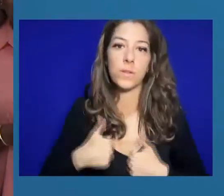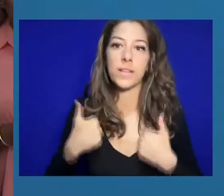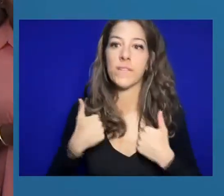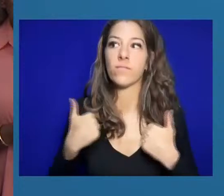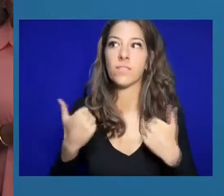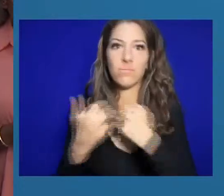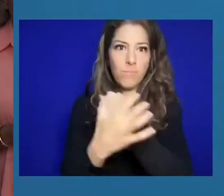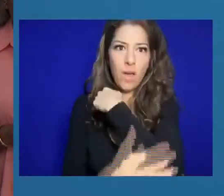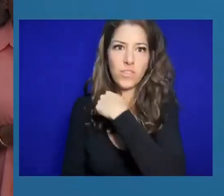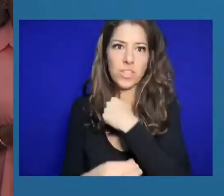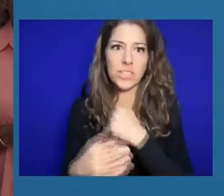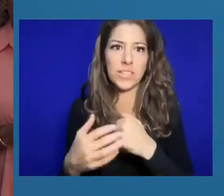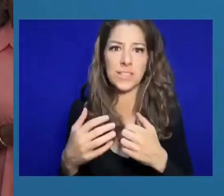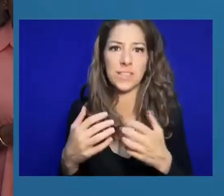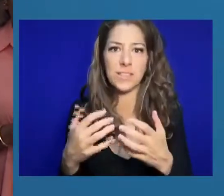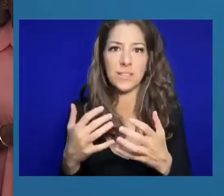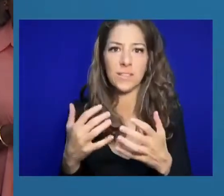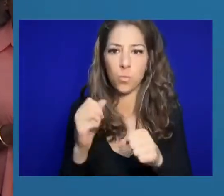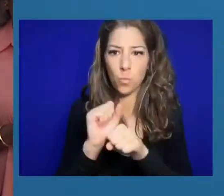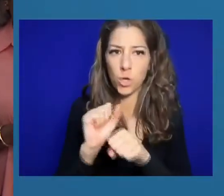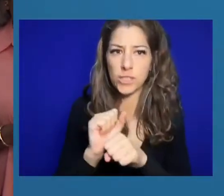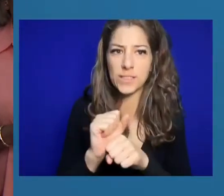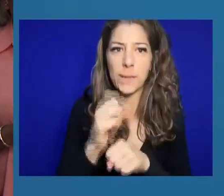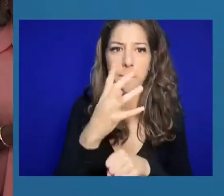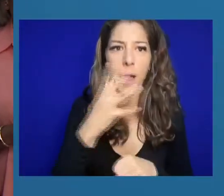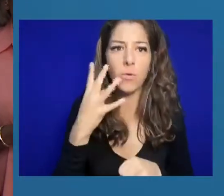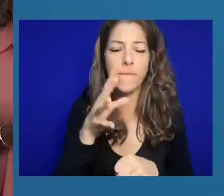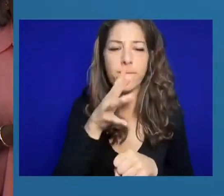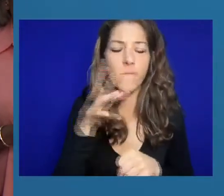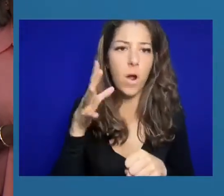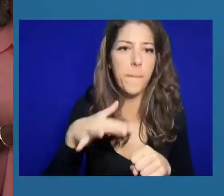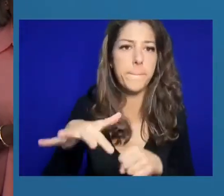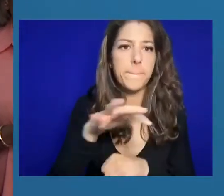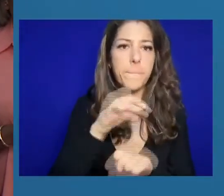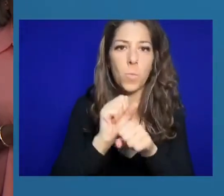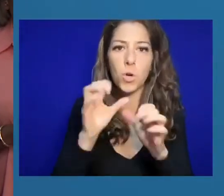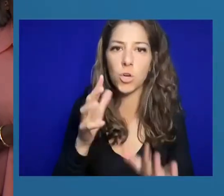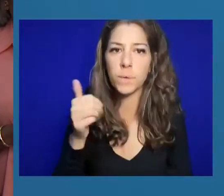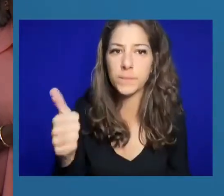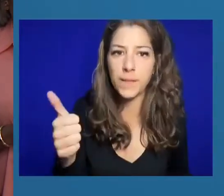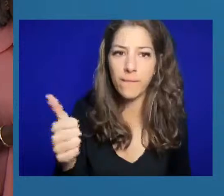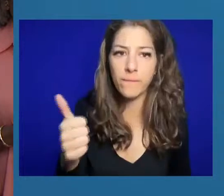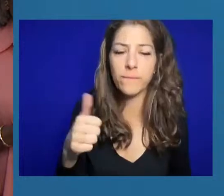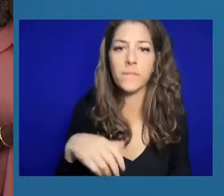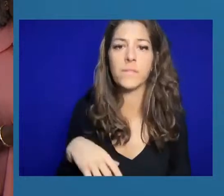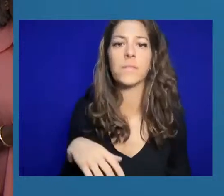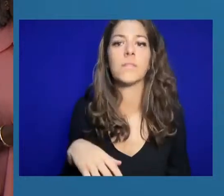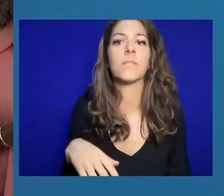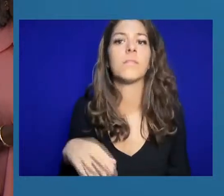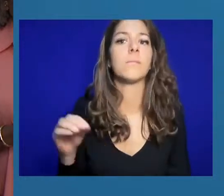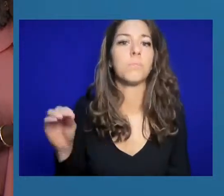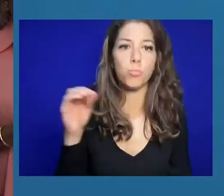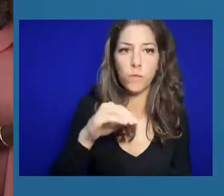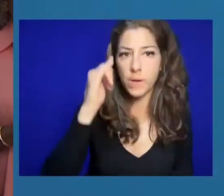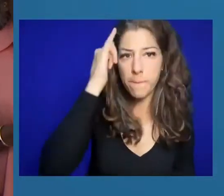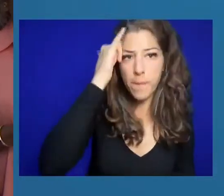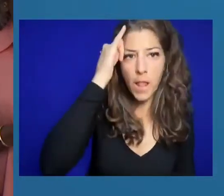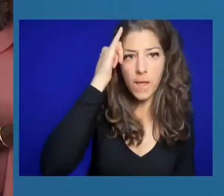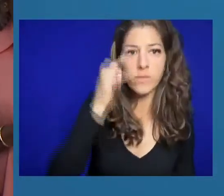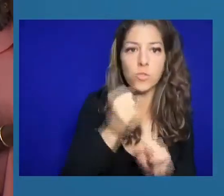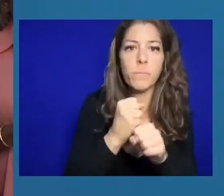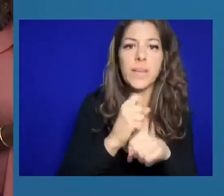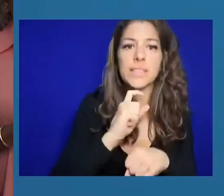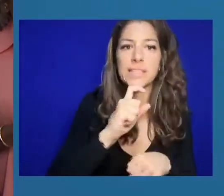poverty, worked as a migrant farm worker himself, came to Buffalo to make steel with his